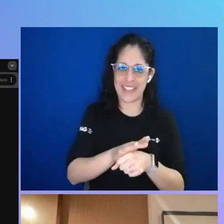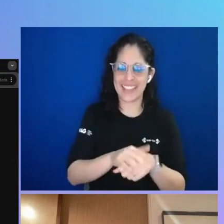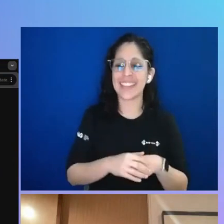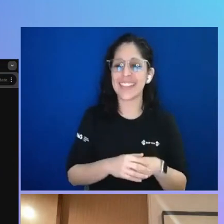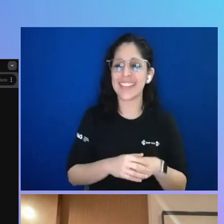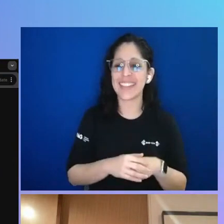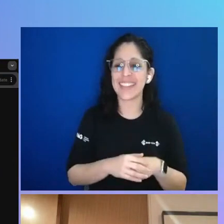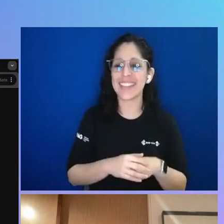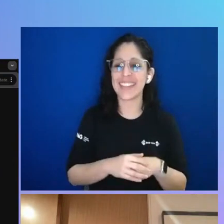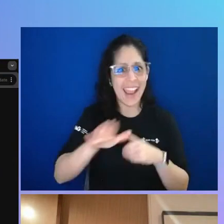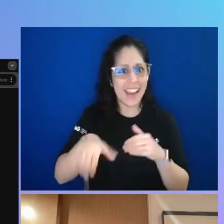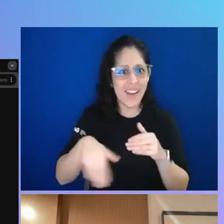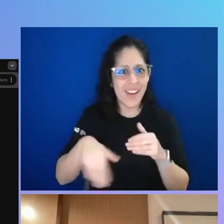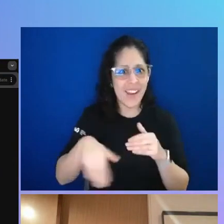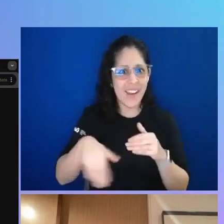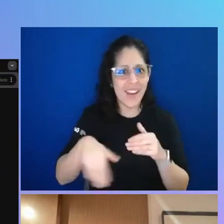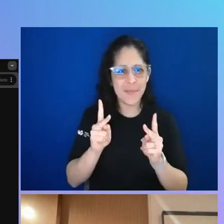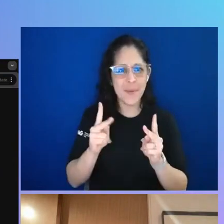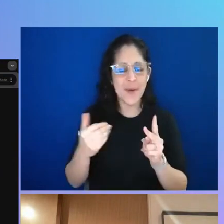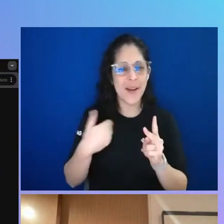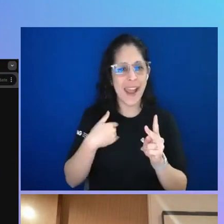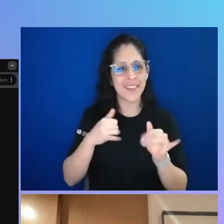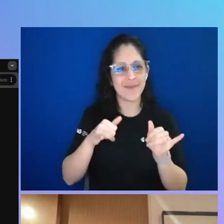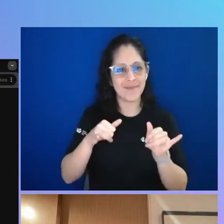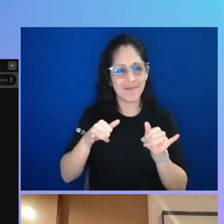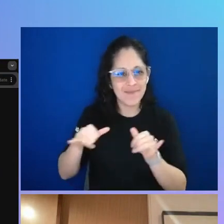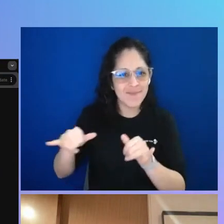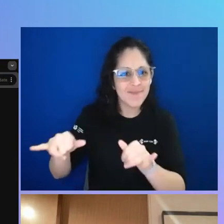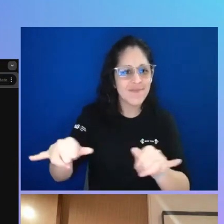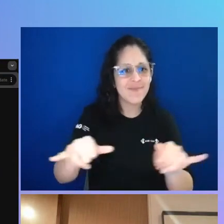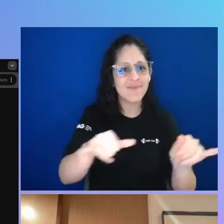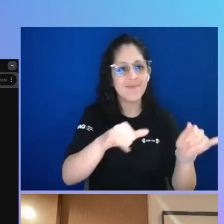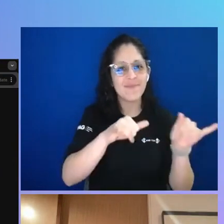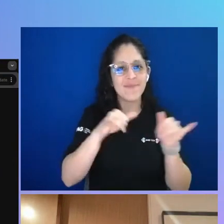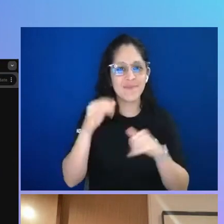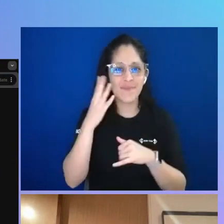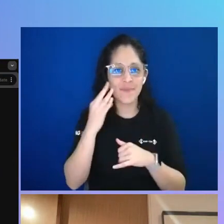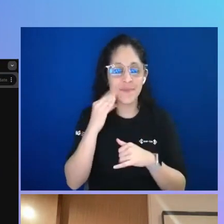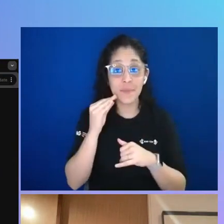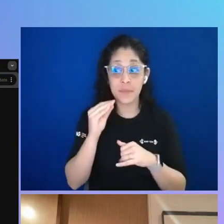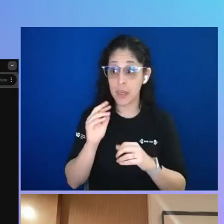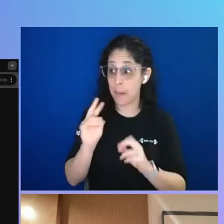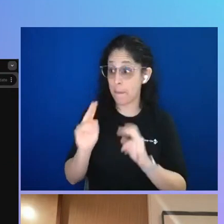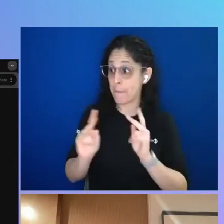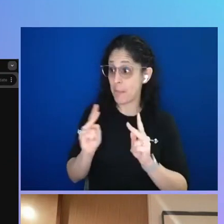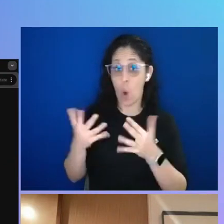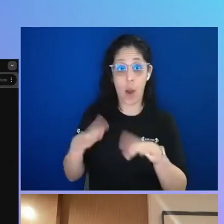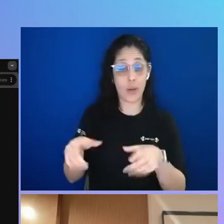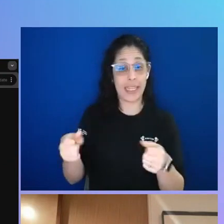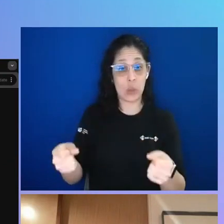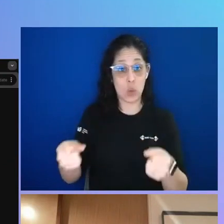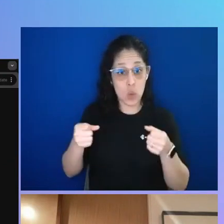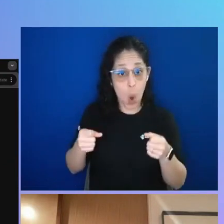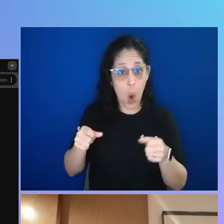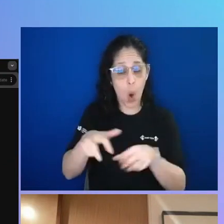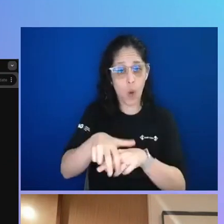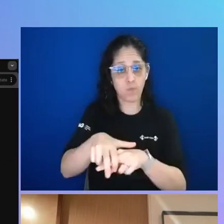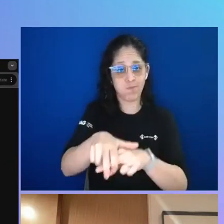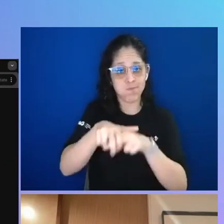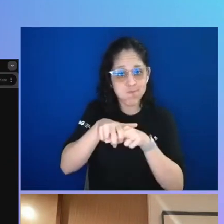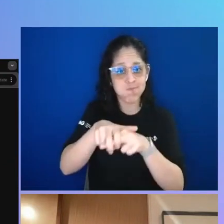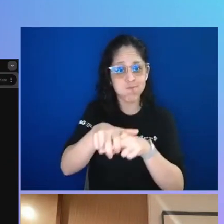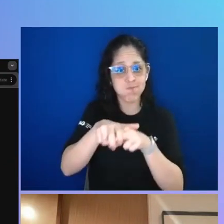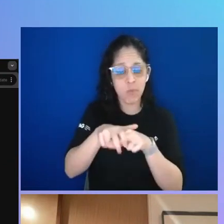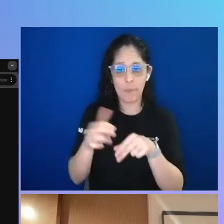experience. For anyone who has ever rowed before, it's a complicated set of directions working 86% of